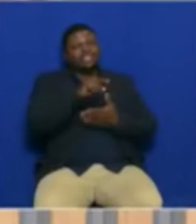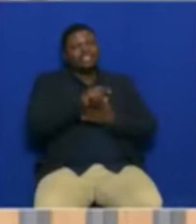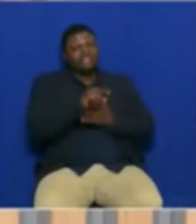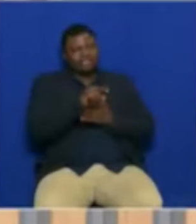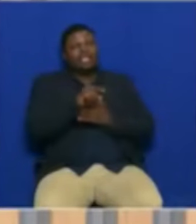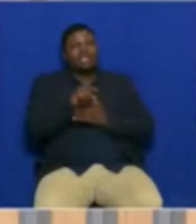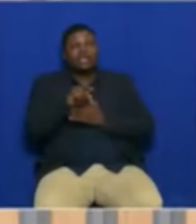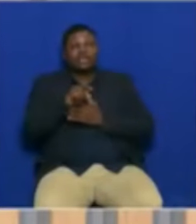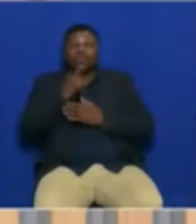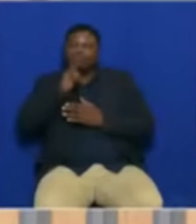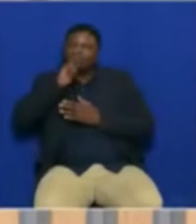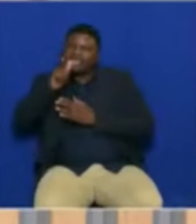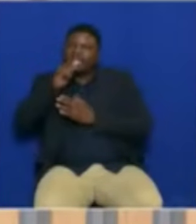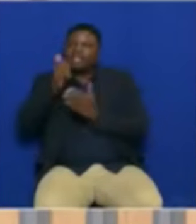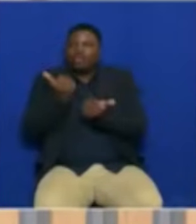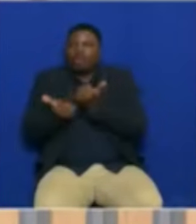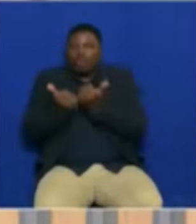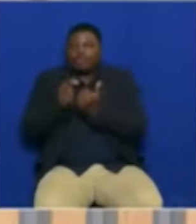I acknowledge that.